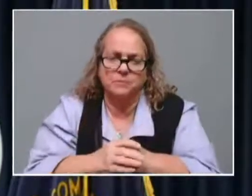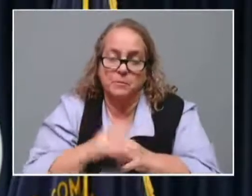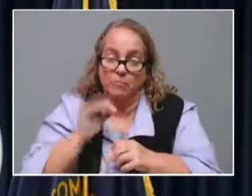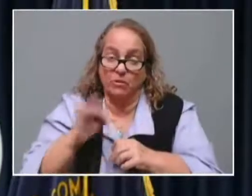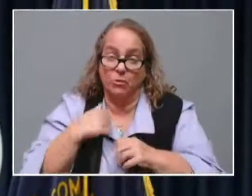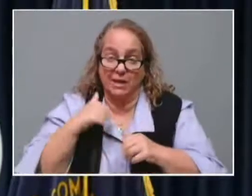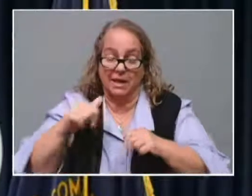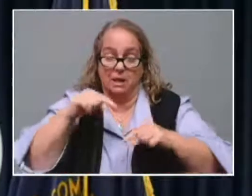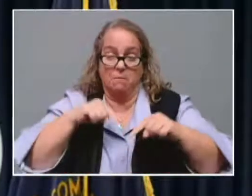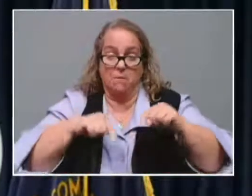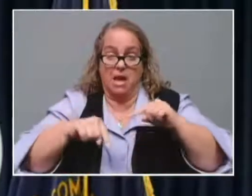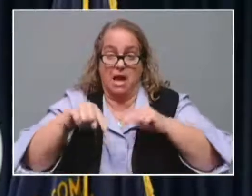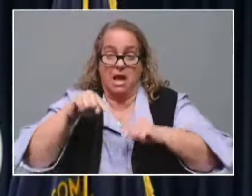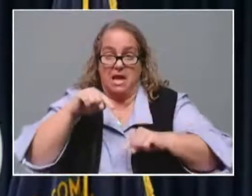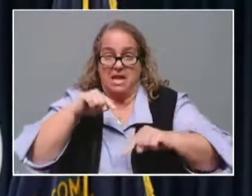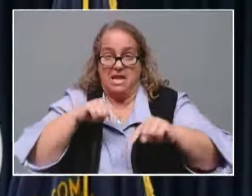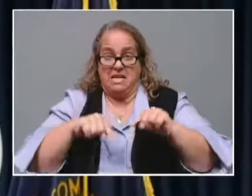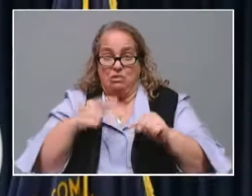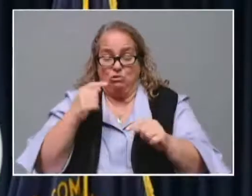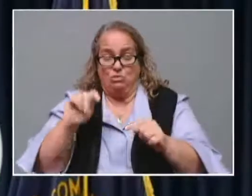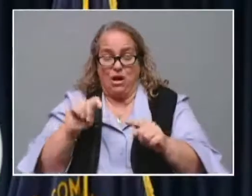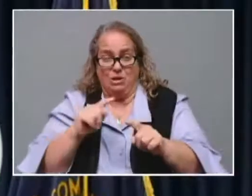back out, and